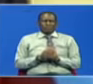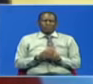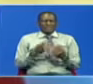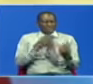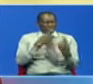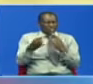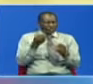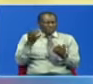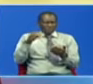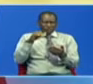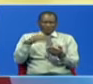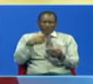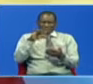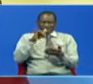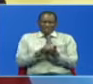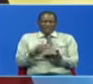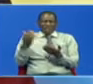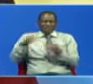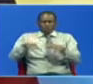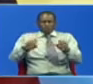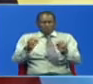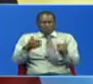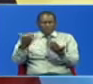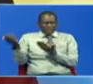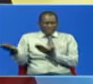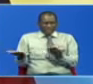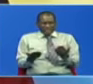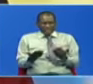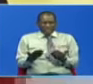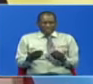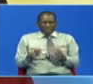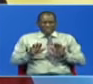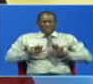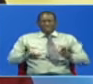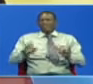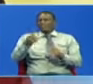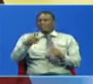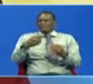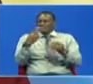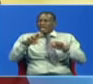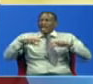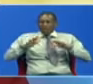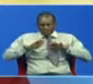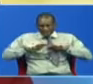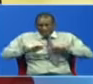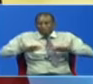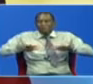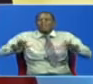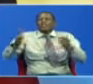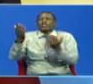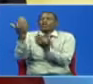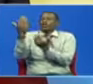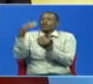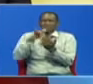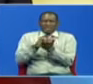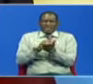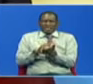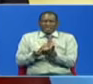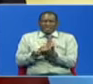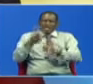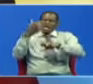was that, well, let's just leave this virus and see how it spreads in the hope that herd